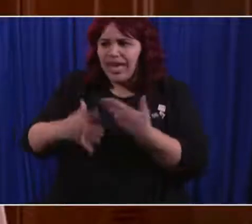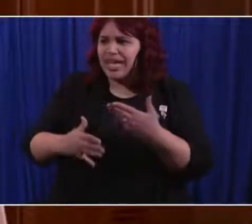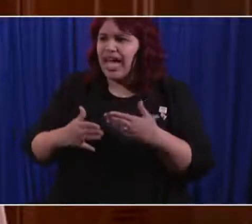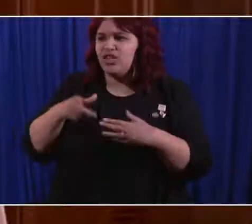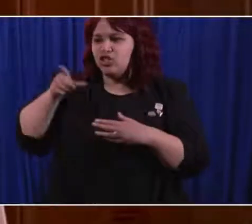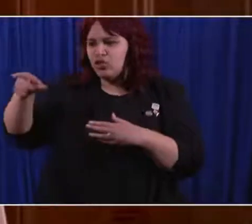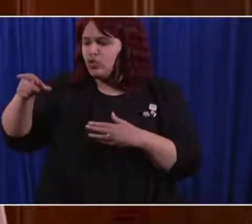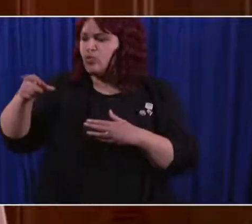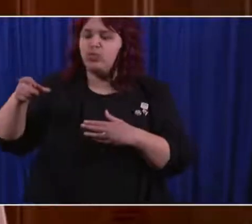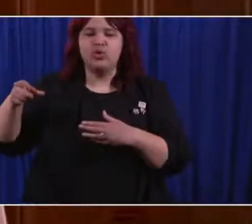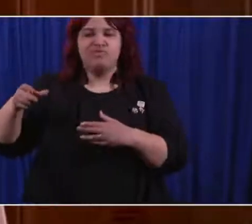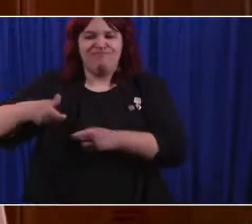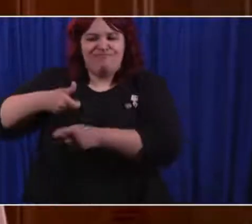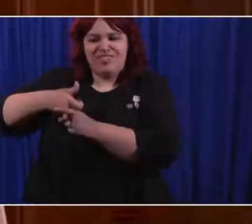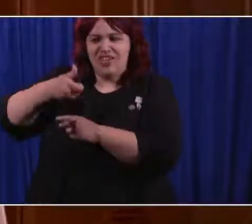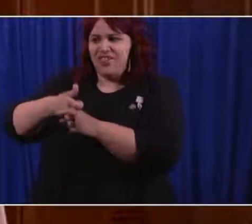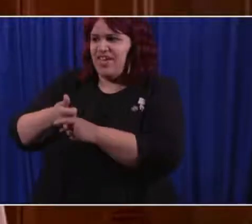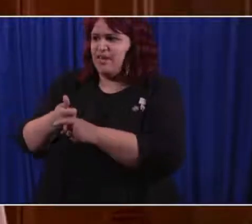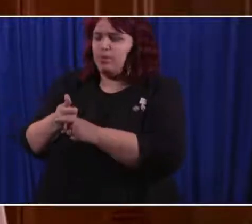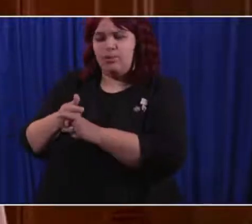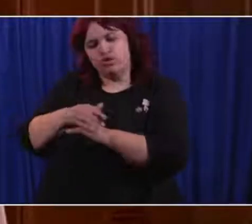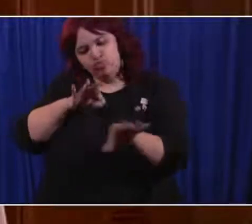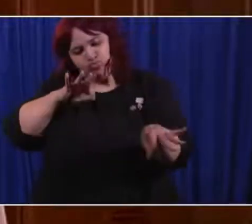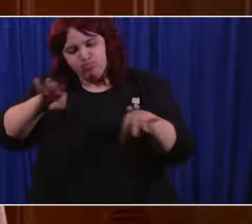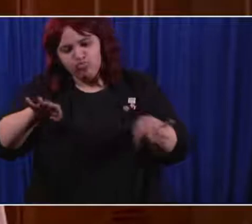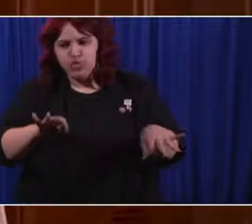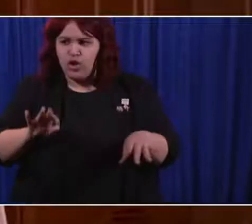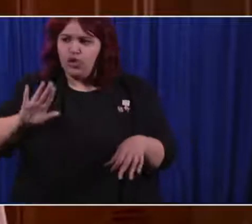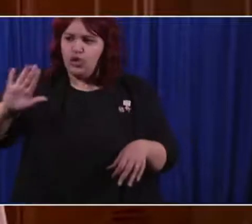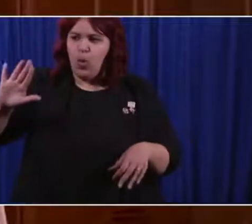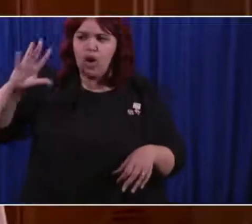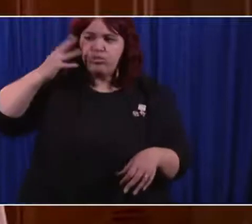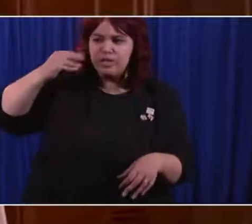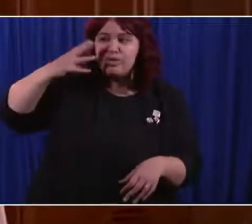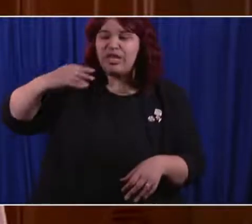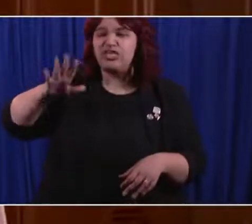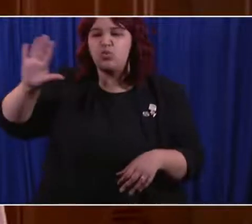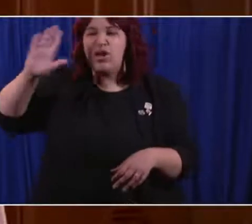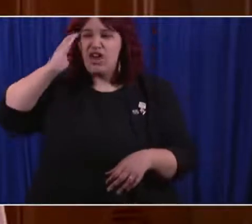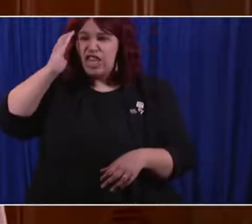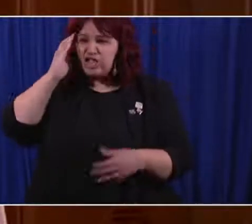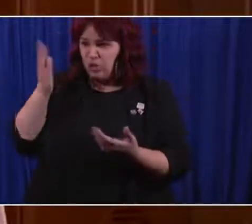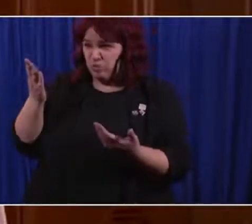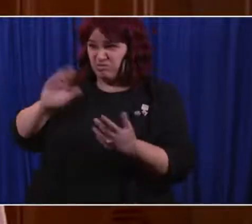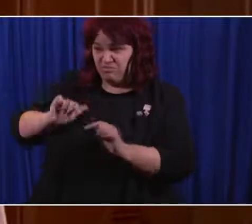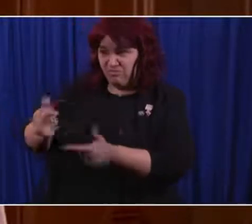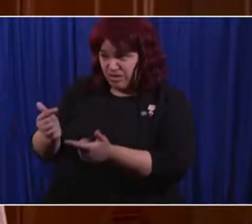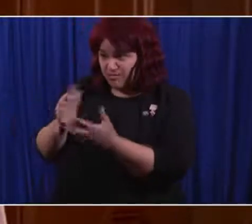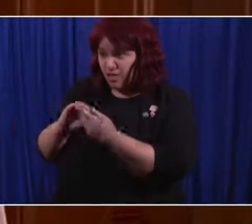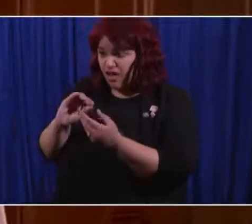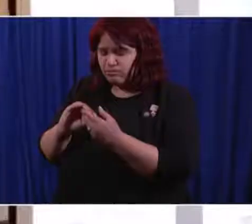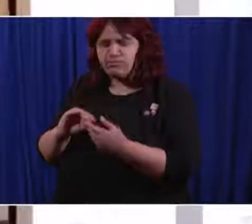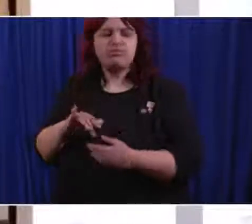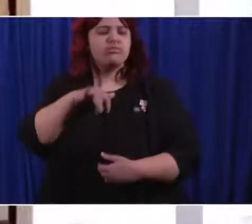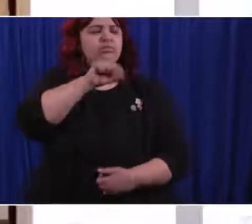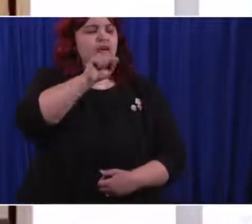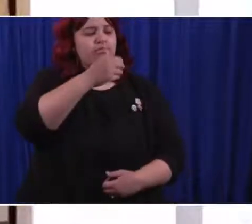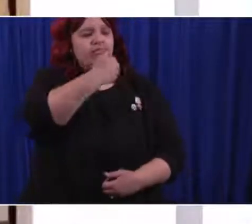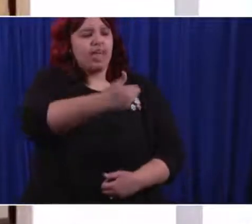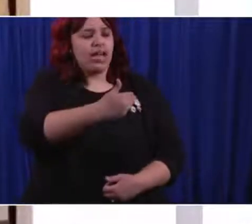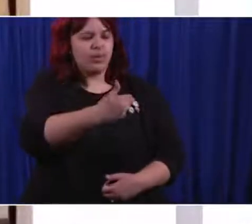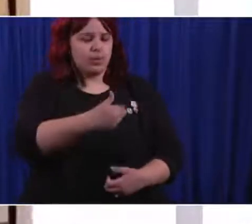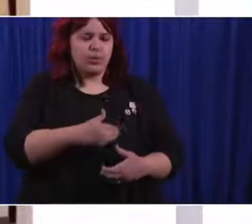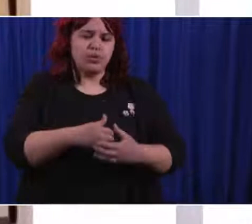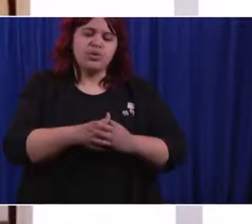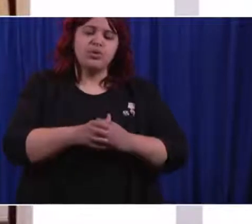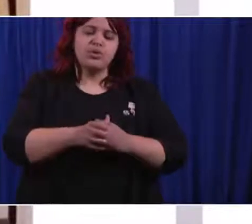medical expertise as well as the expertise of others. Just want to see if you have any comments on that. Thank you, sir. Well,